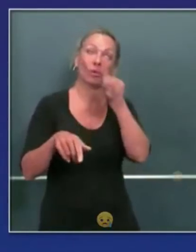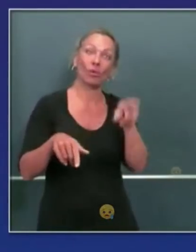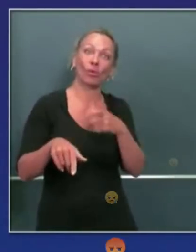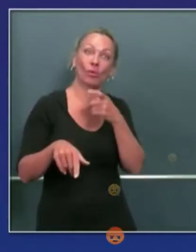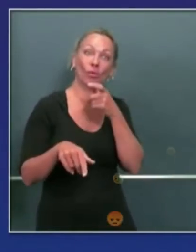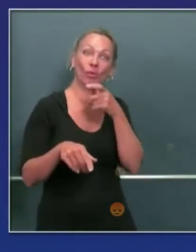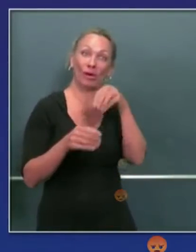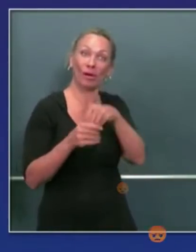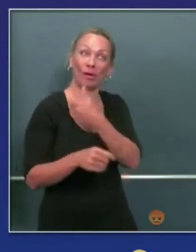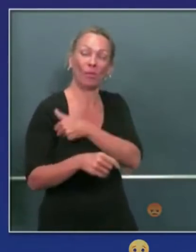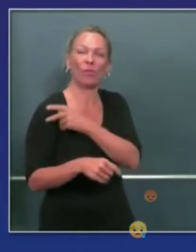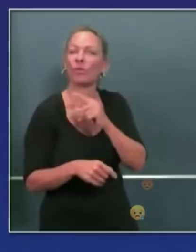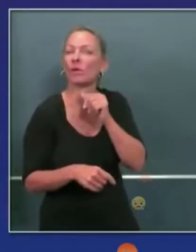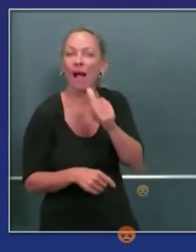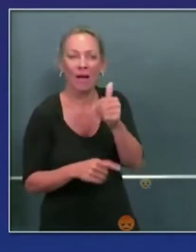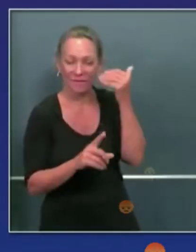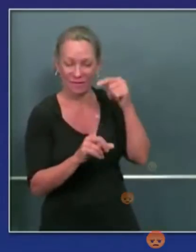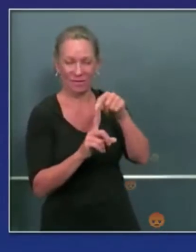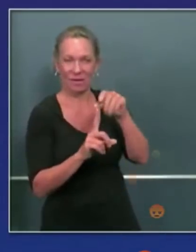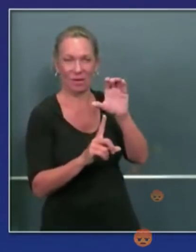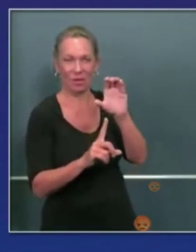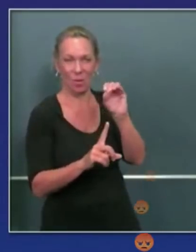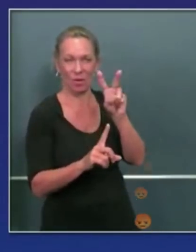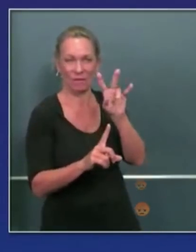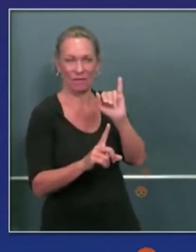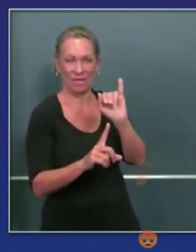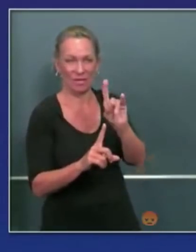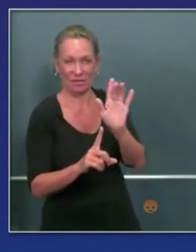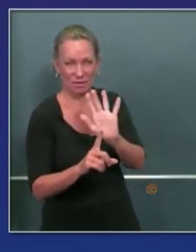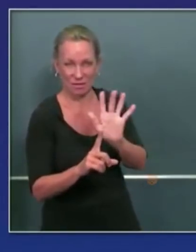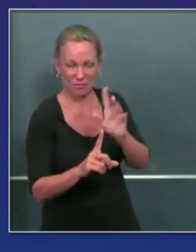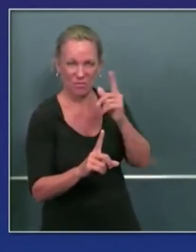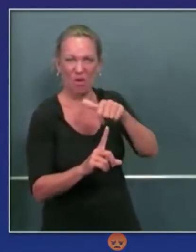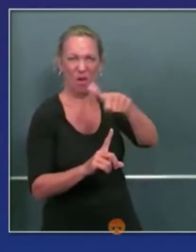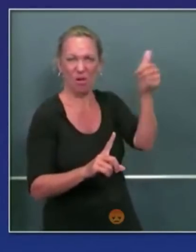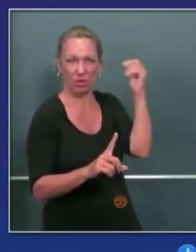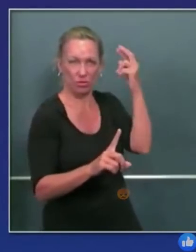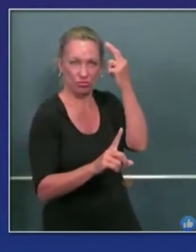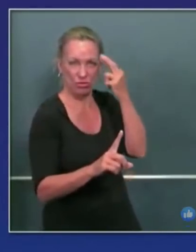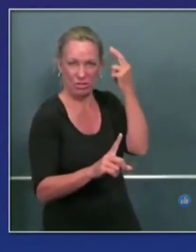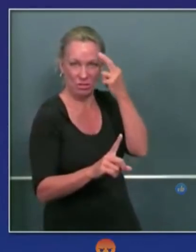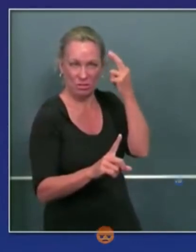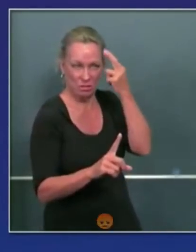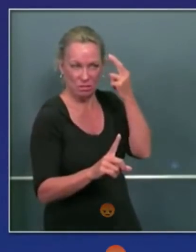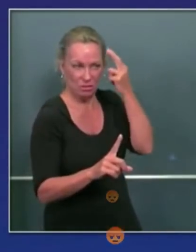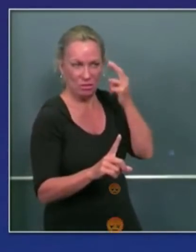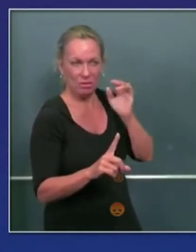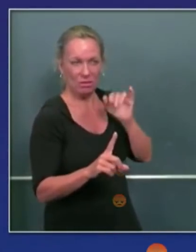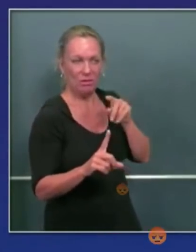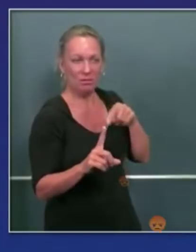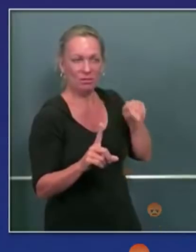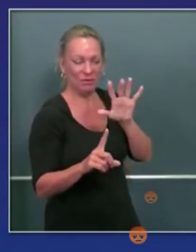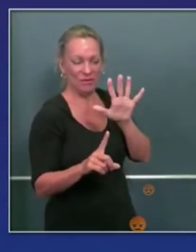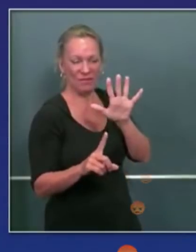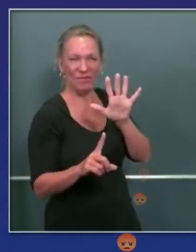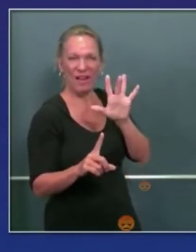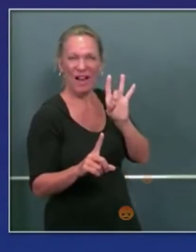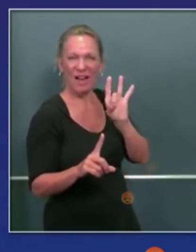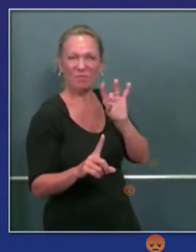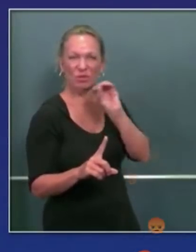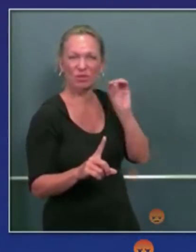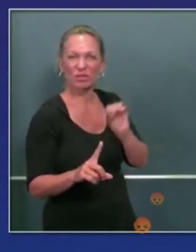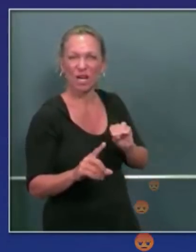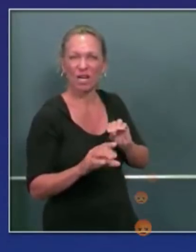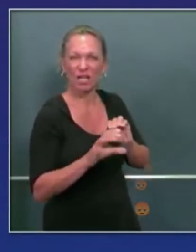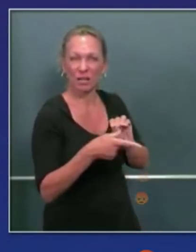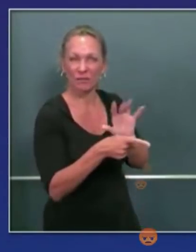capacity. So you get a sense here, 30+ thousand or so bed capacity that we have in this state. Just within Một